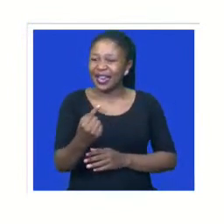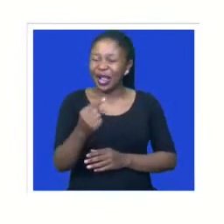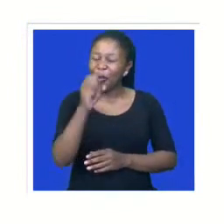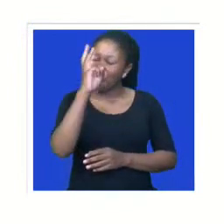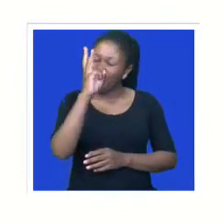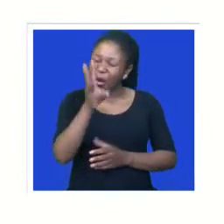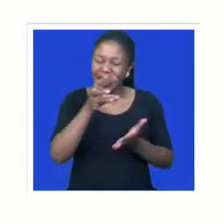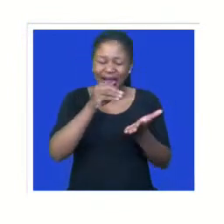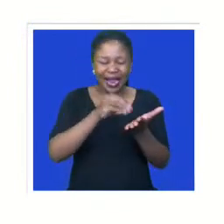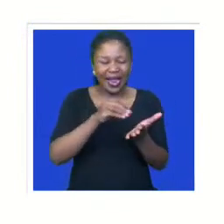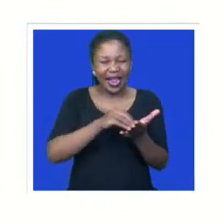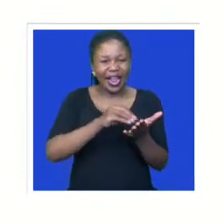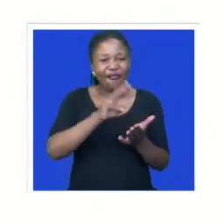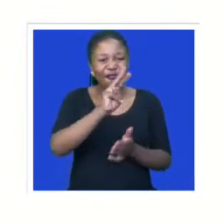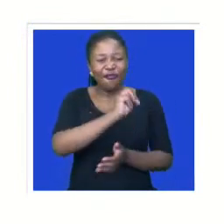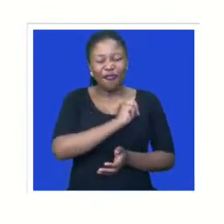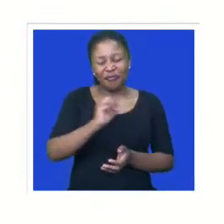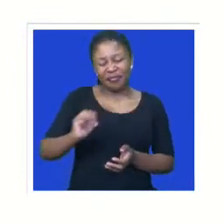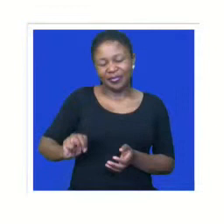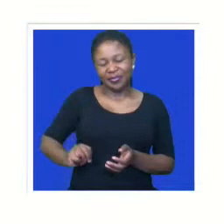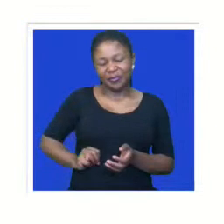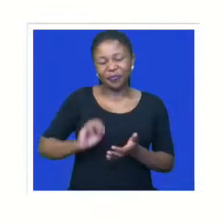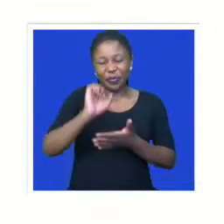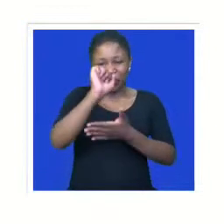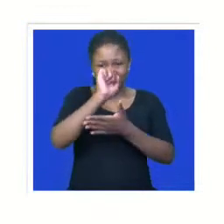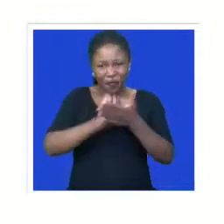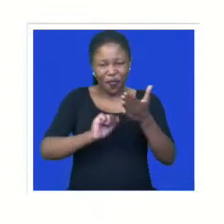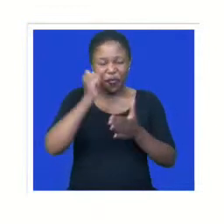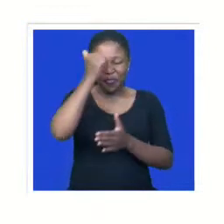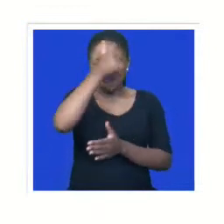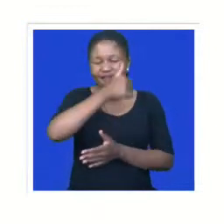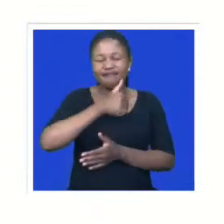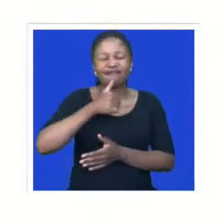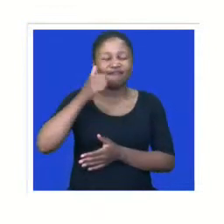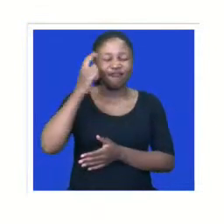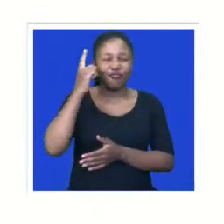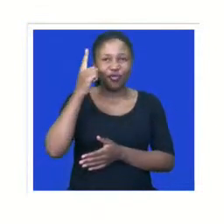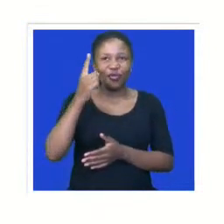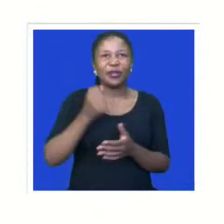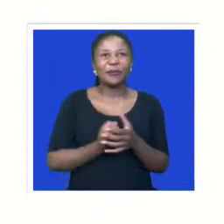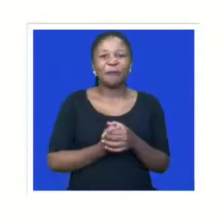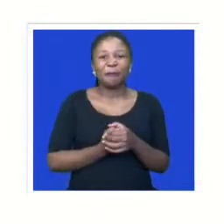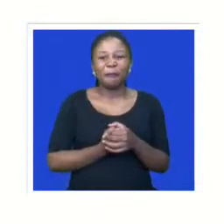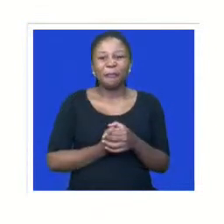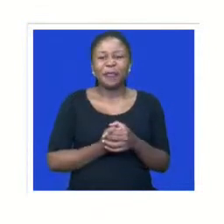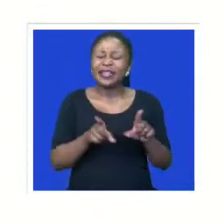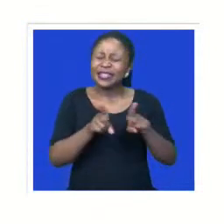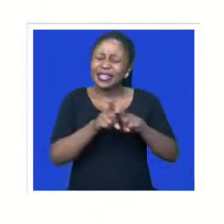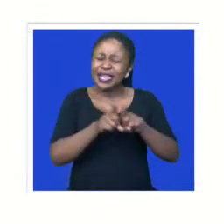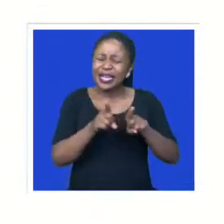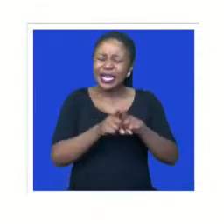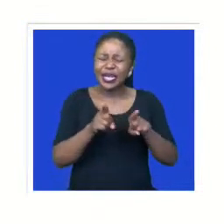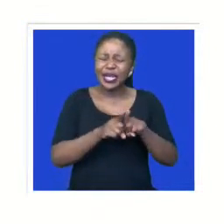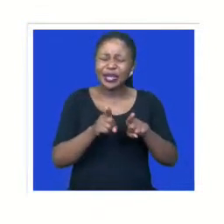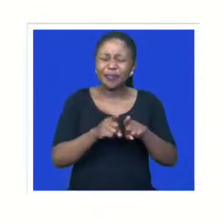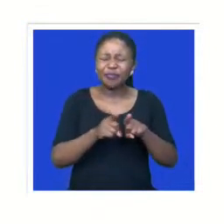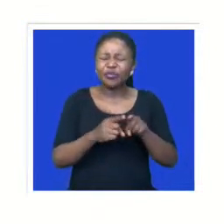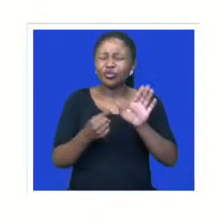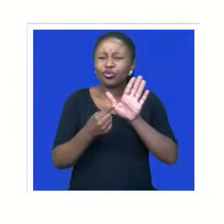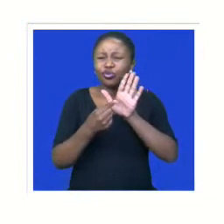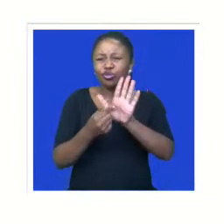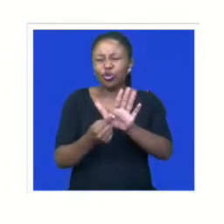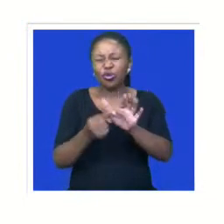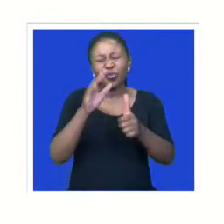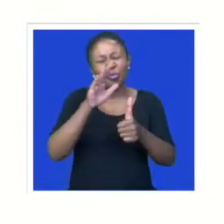Messiah. Then it shows importance of family to Mary. Now, dear Elena, remember,